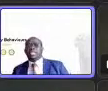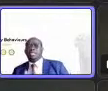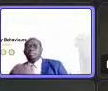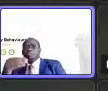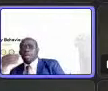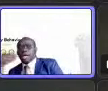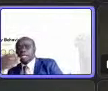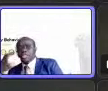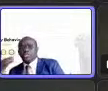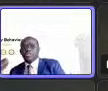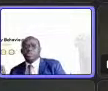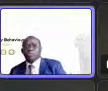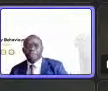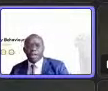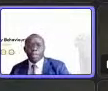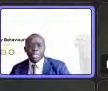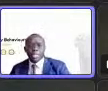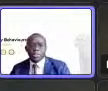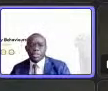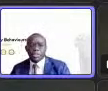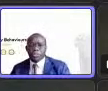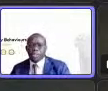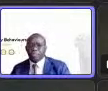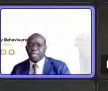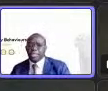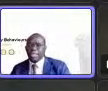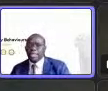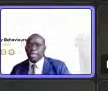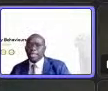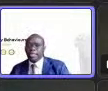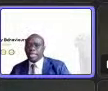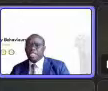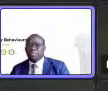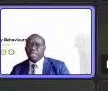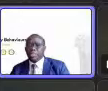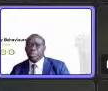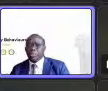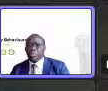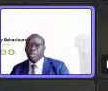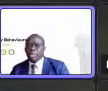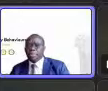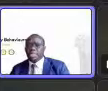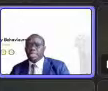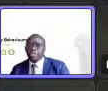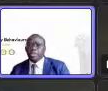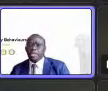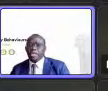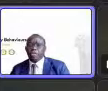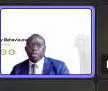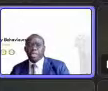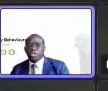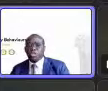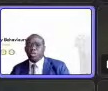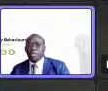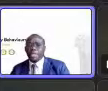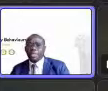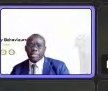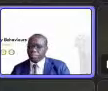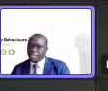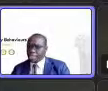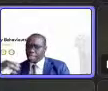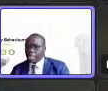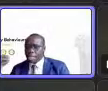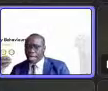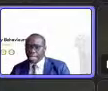there is issues of environmental and social safeguards that speaks to mandatory environmental social